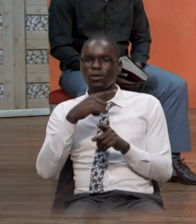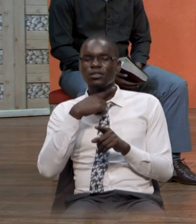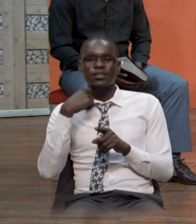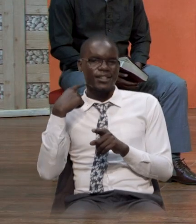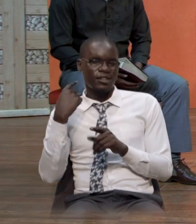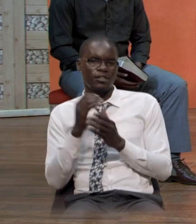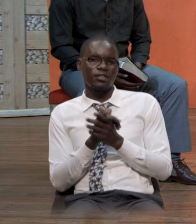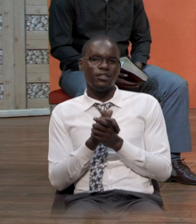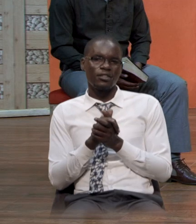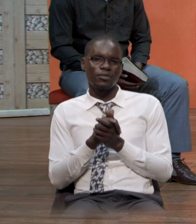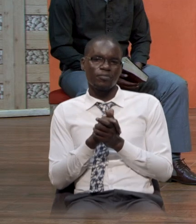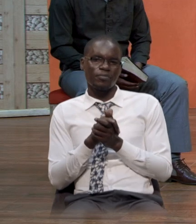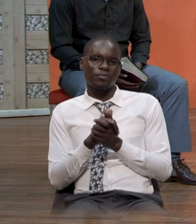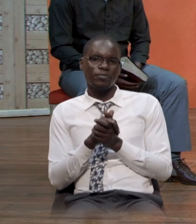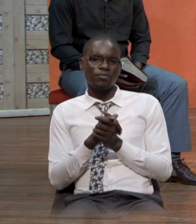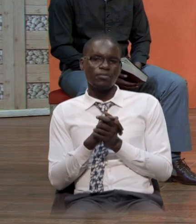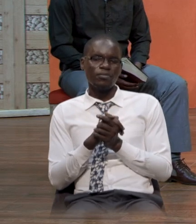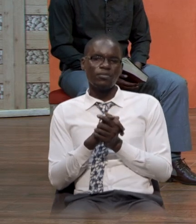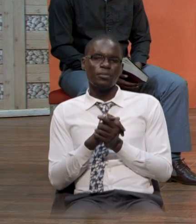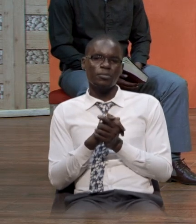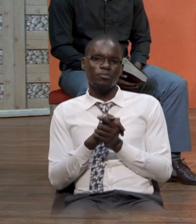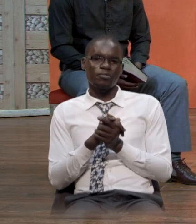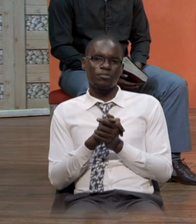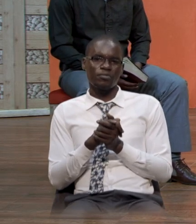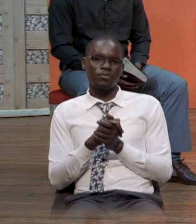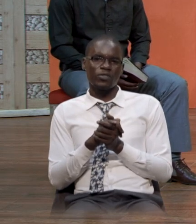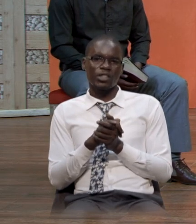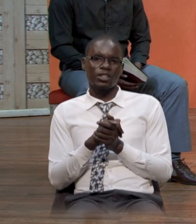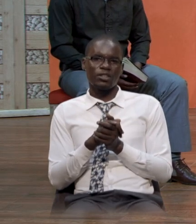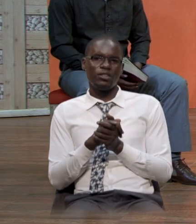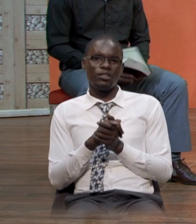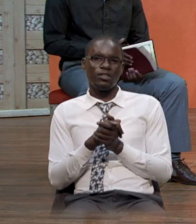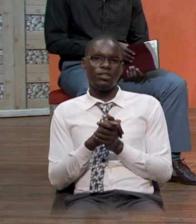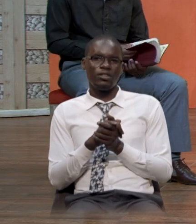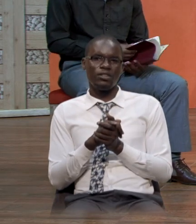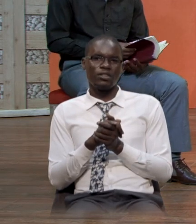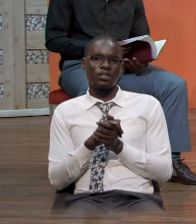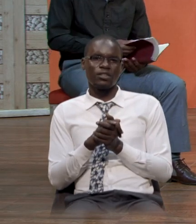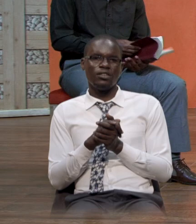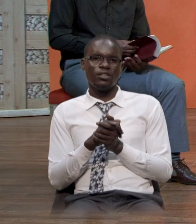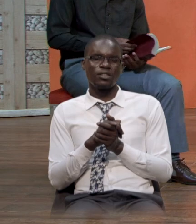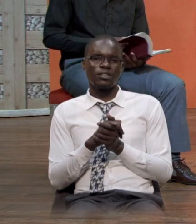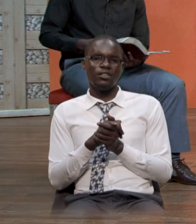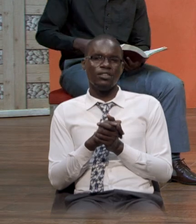by someone in the book of 1 Chronicles chapter. No! Okay, chapter.